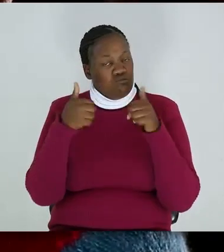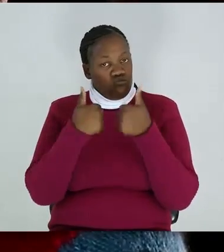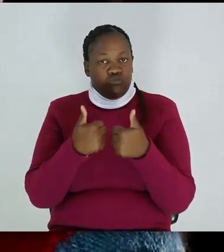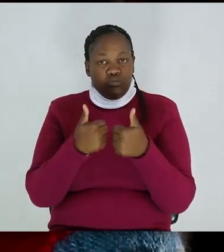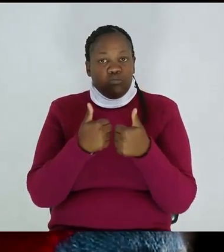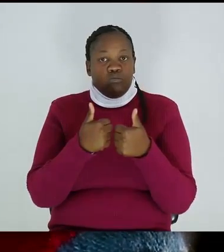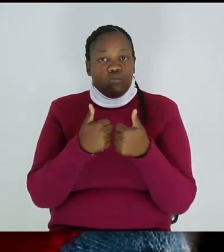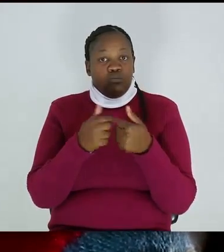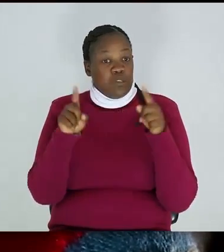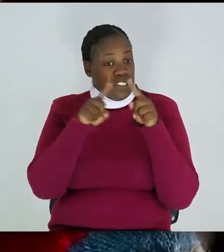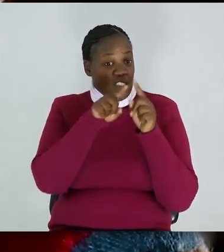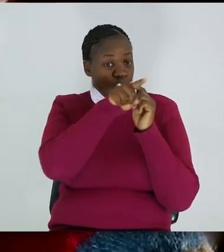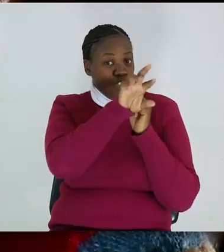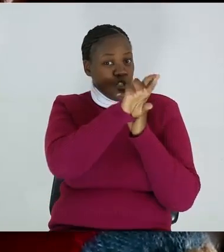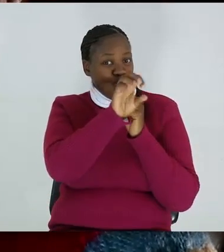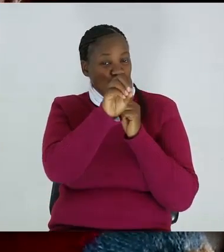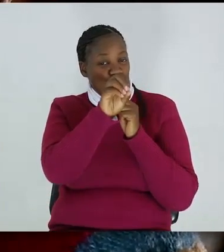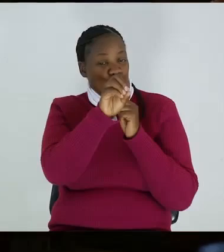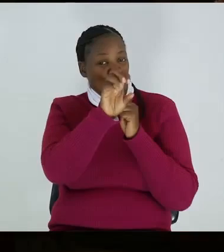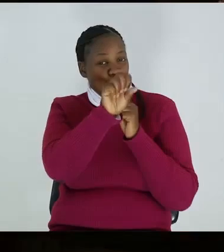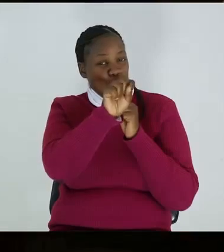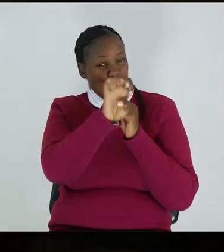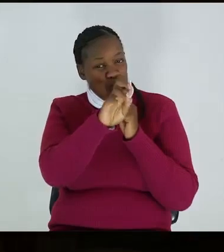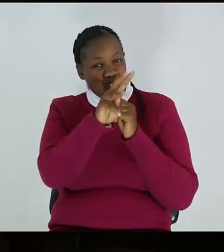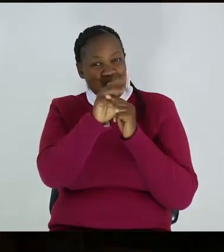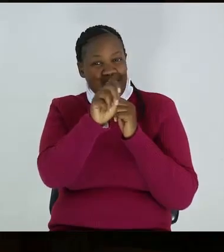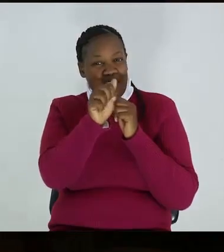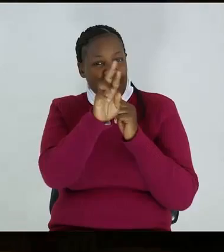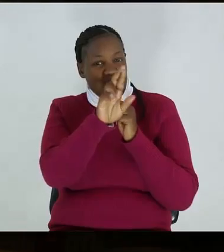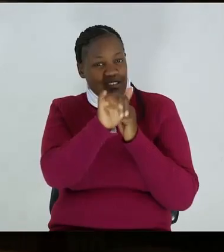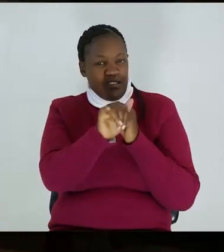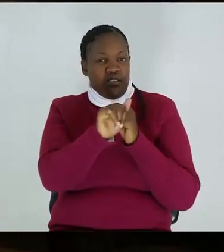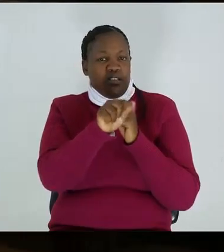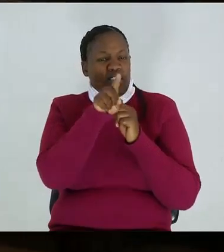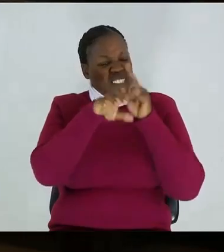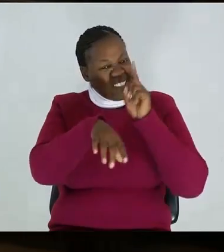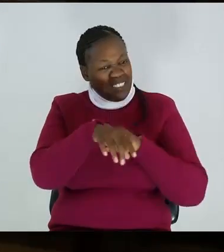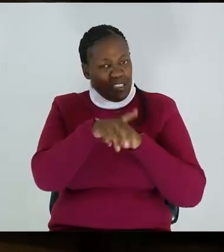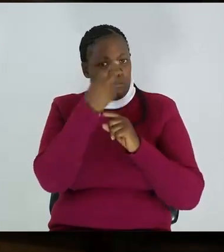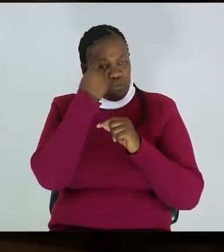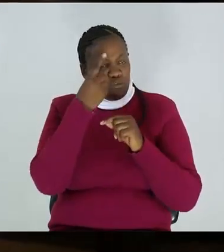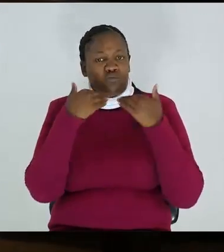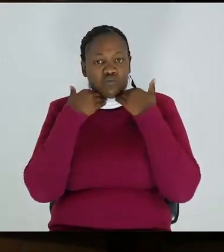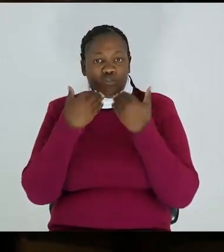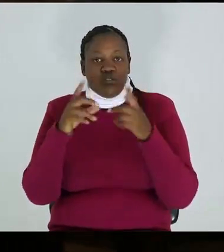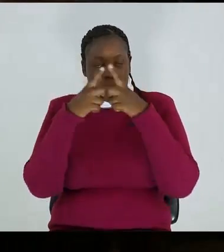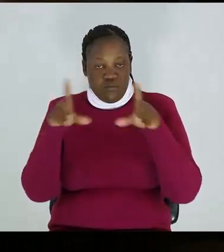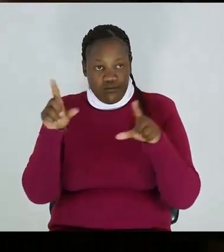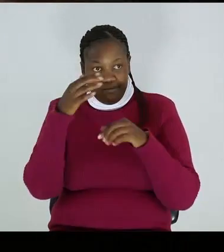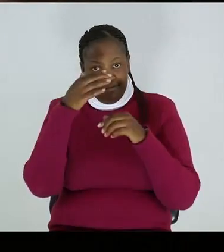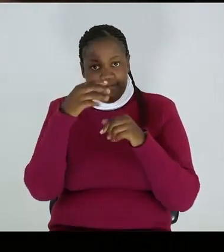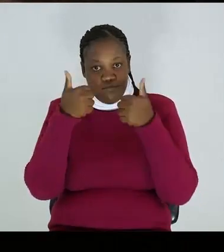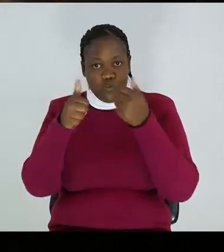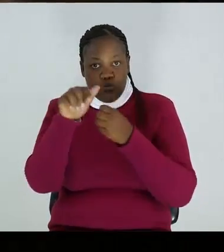boy. And you have Rosemary here as well. It's about time the child fathoms the importance of the language. Good